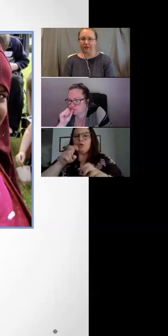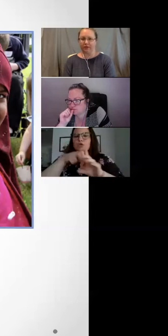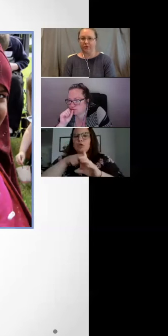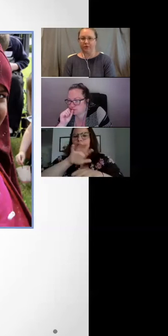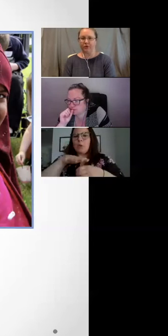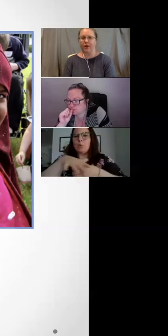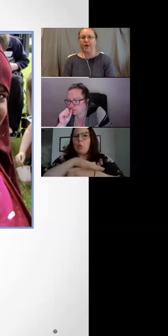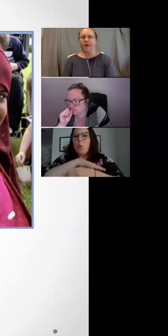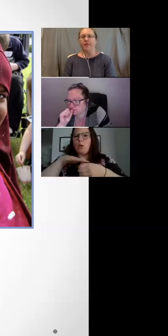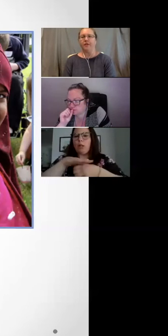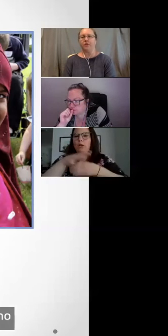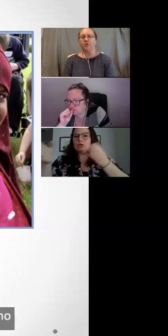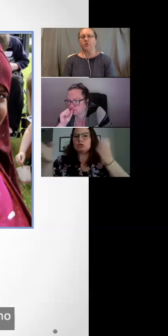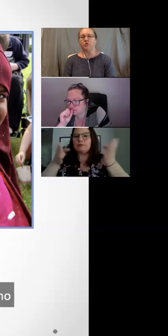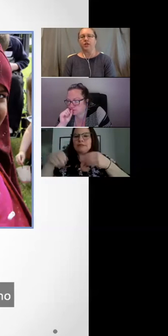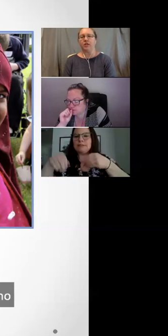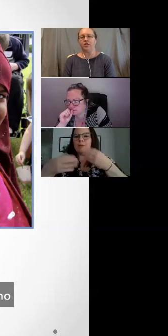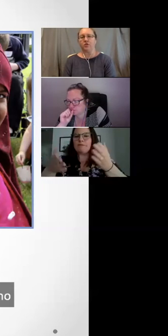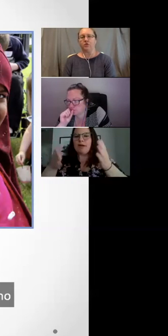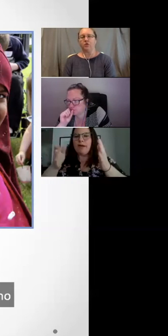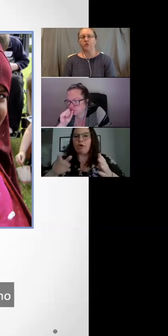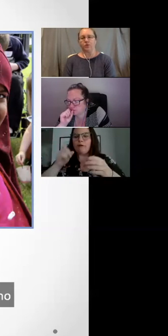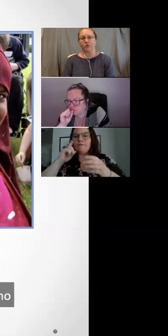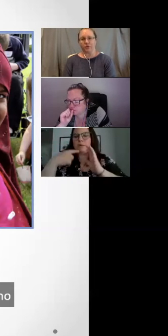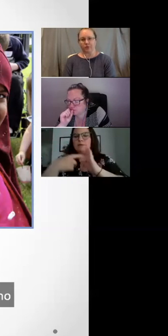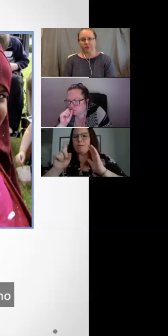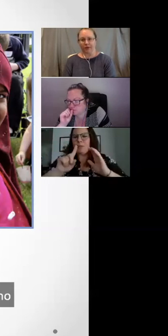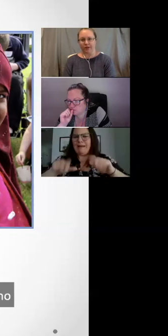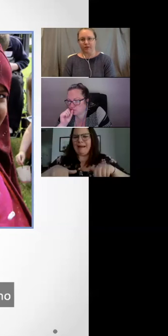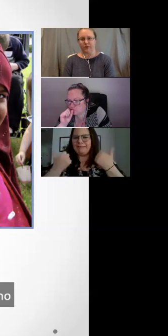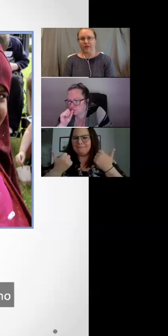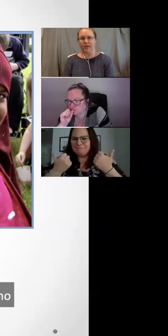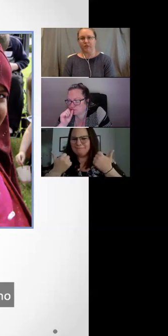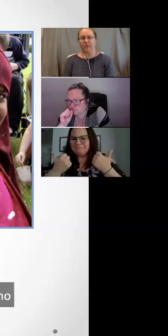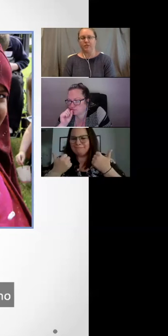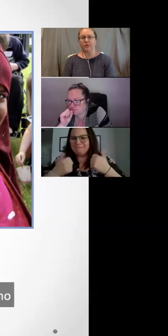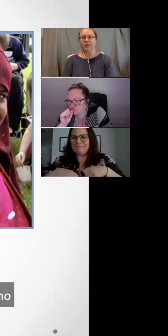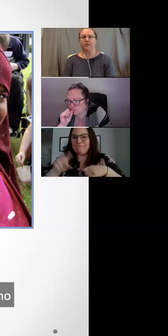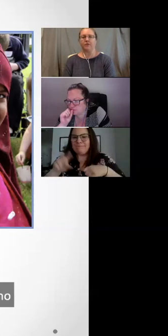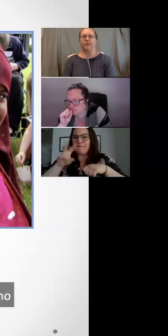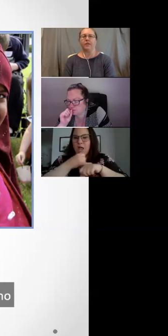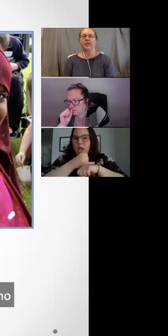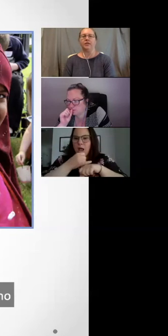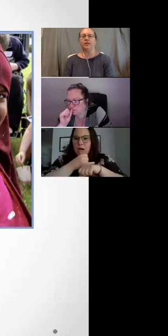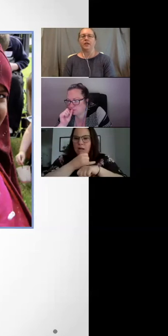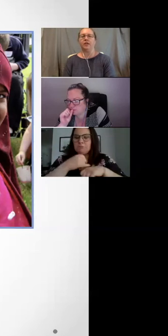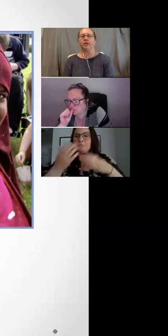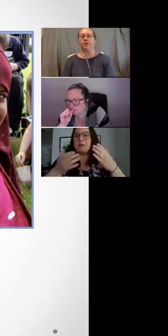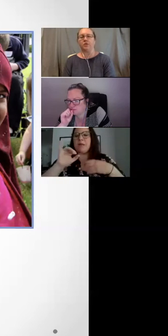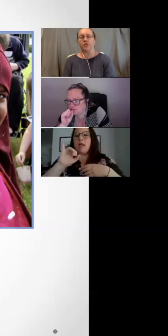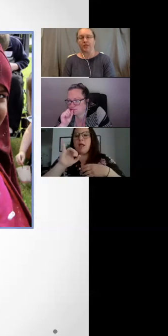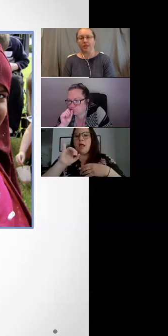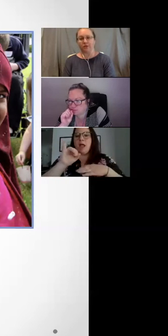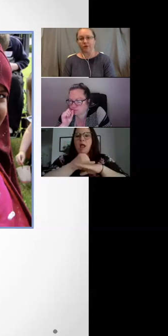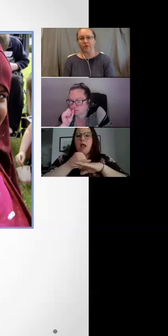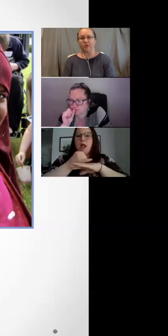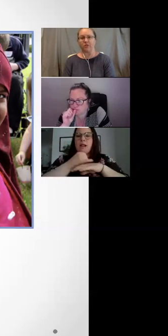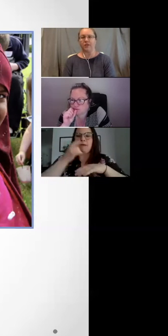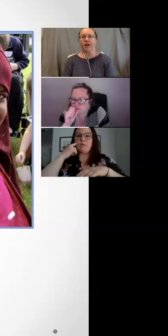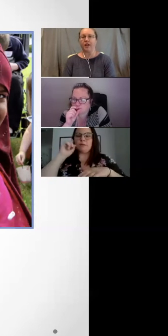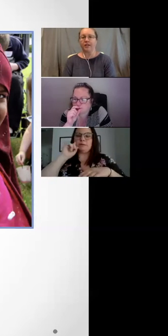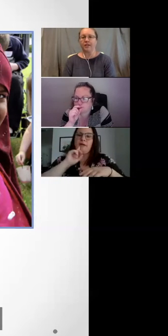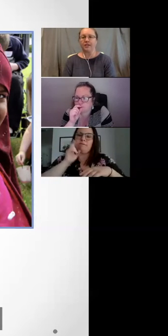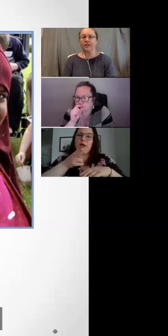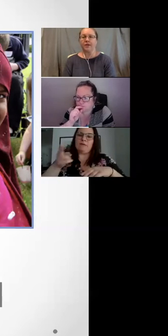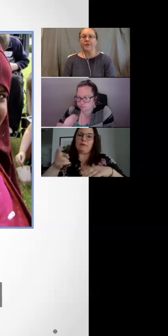funding available, then we do check into local service providers and we support that family in the area in which they live, whether it is on